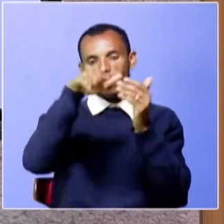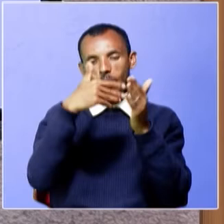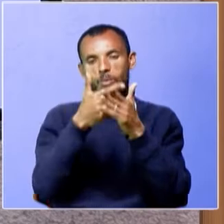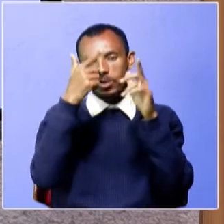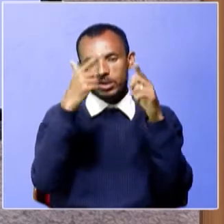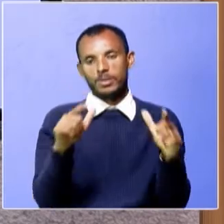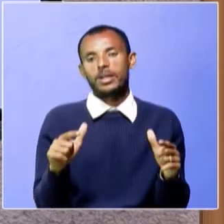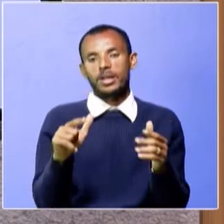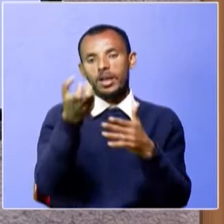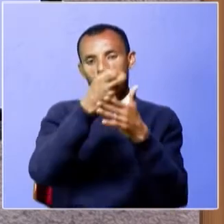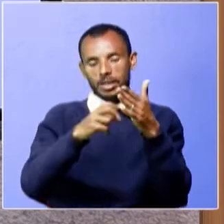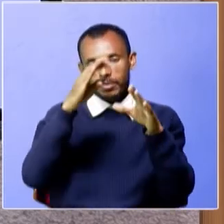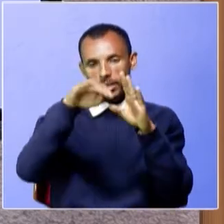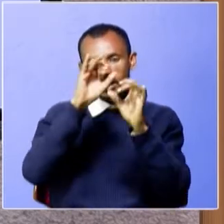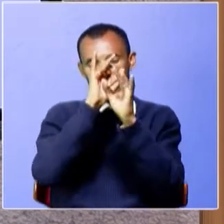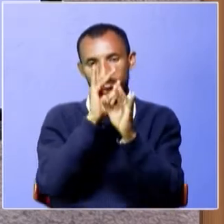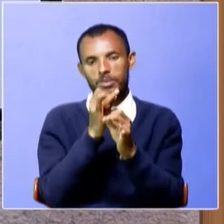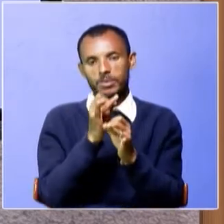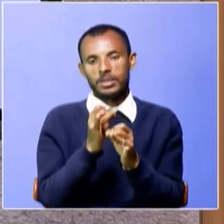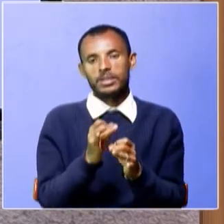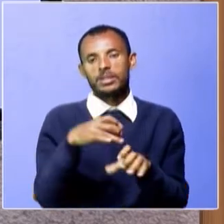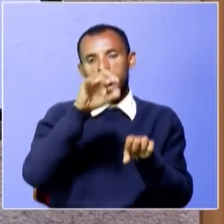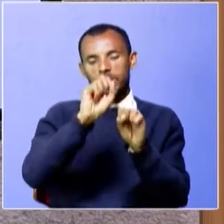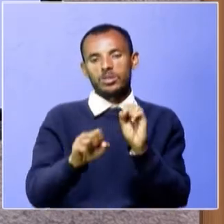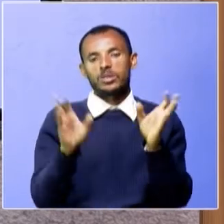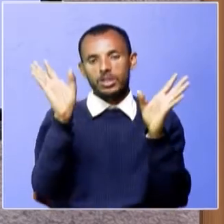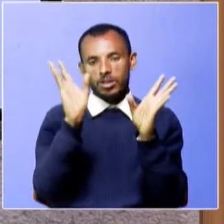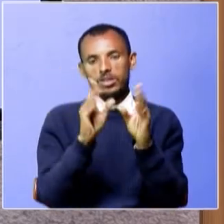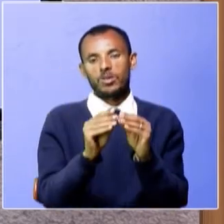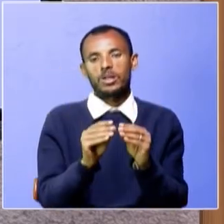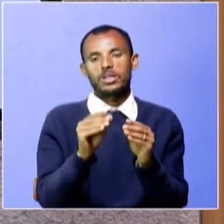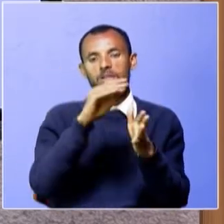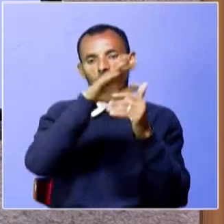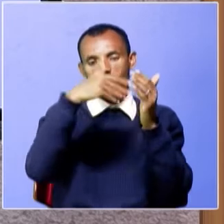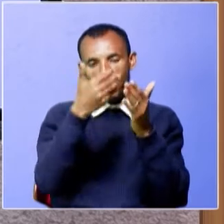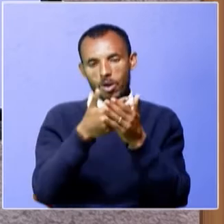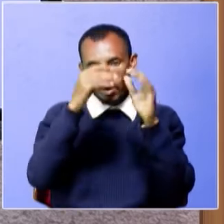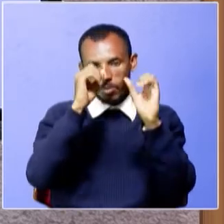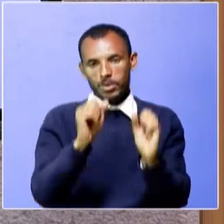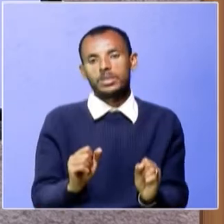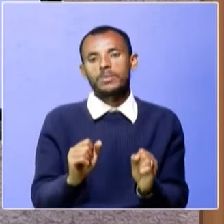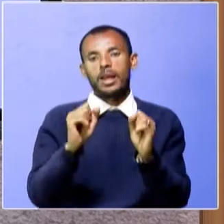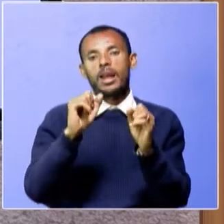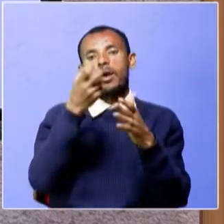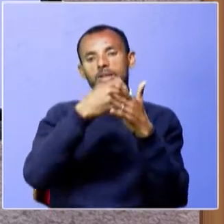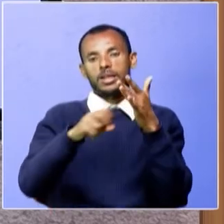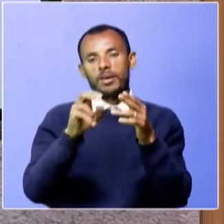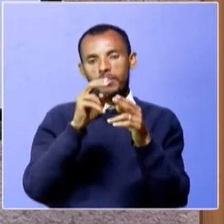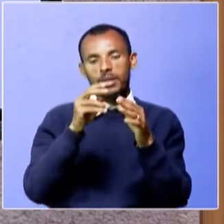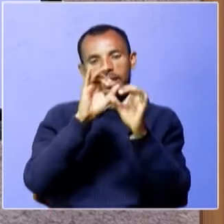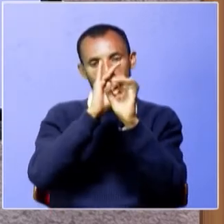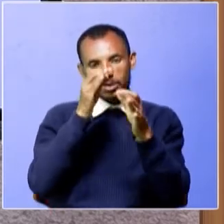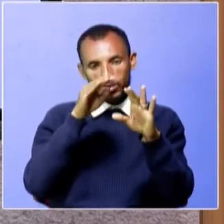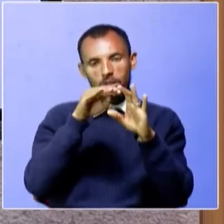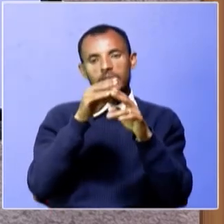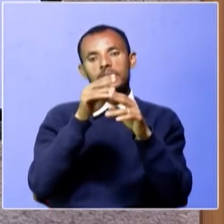possible outcomes in an experiment. Okay, so the collections of all possible outcomes in an experiment is called a